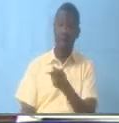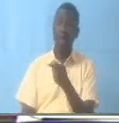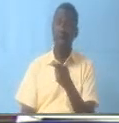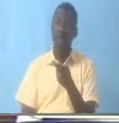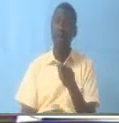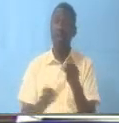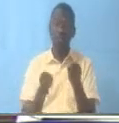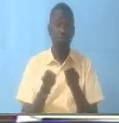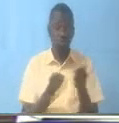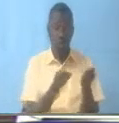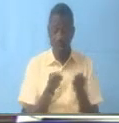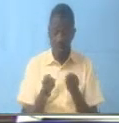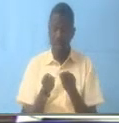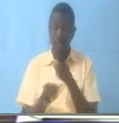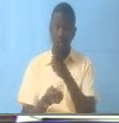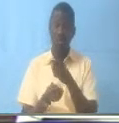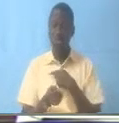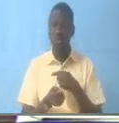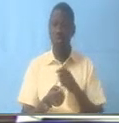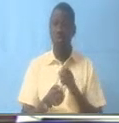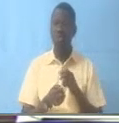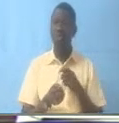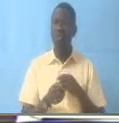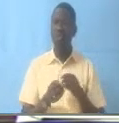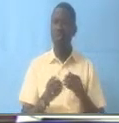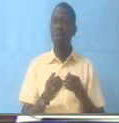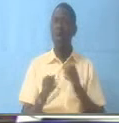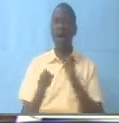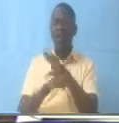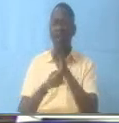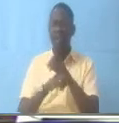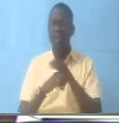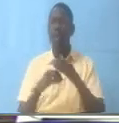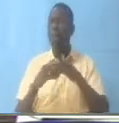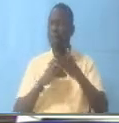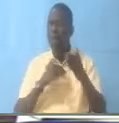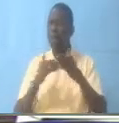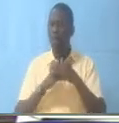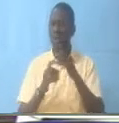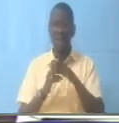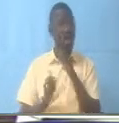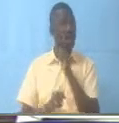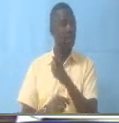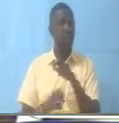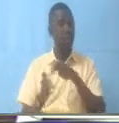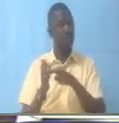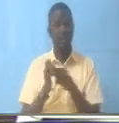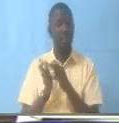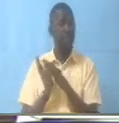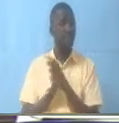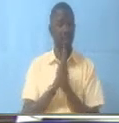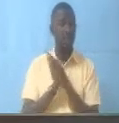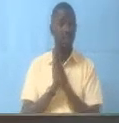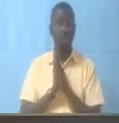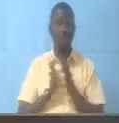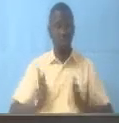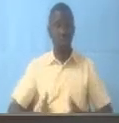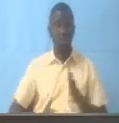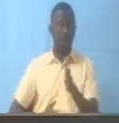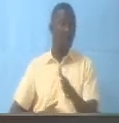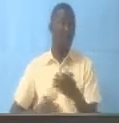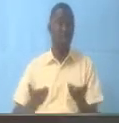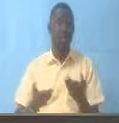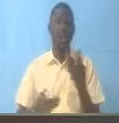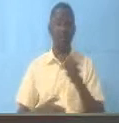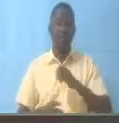you further advise him that it's against human rights principles not to do so? Da continuer na pour digal ko ne loolu day